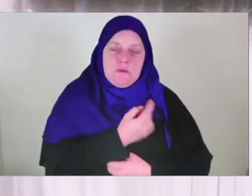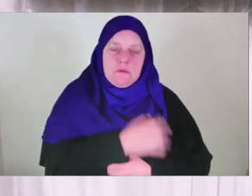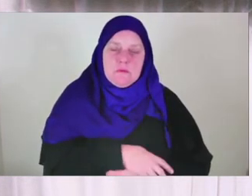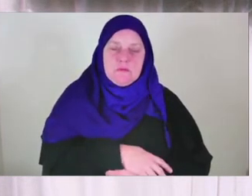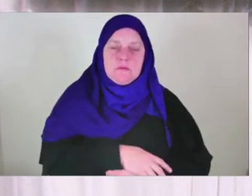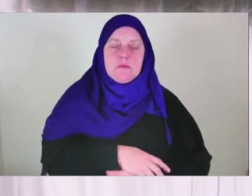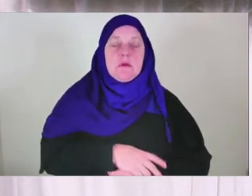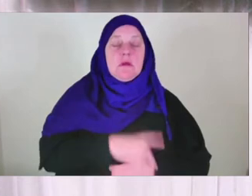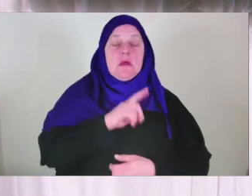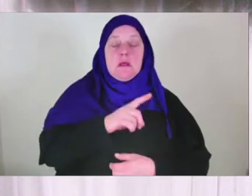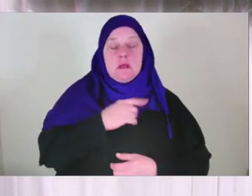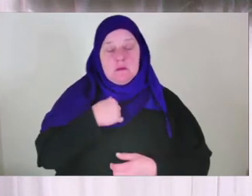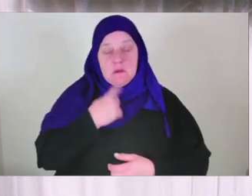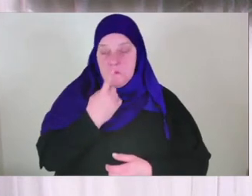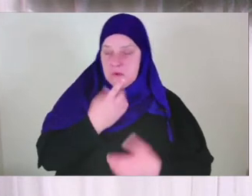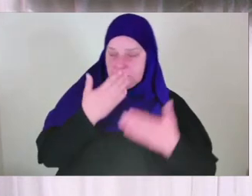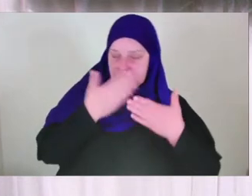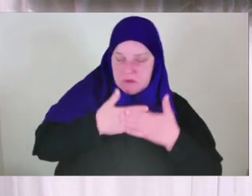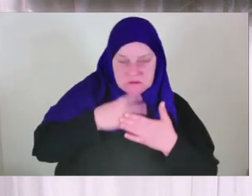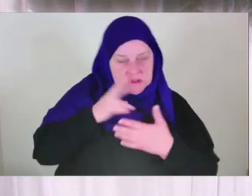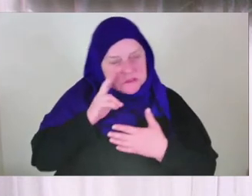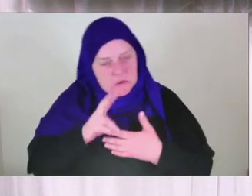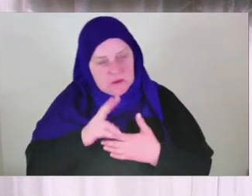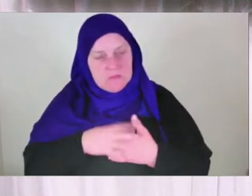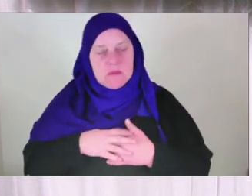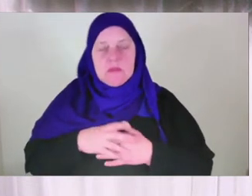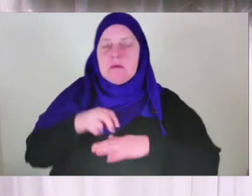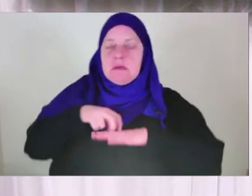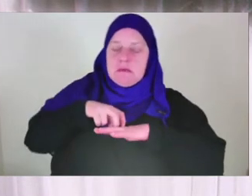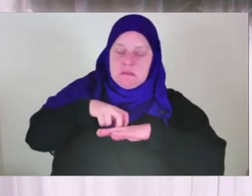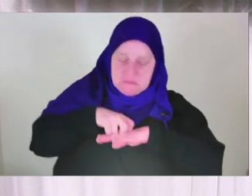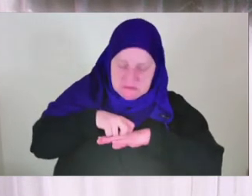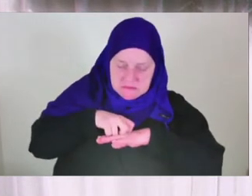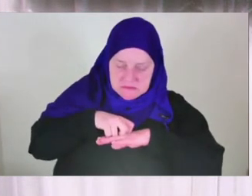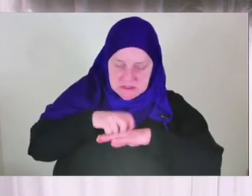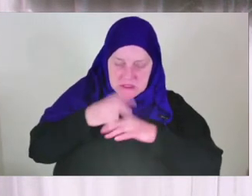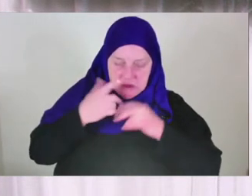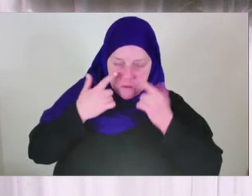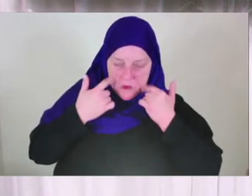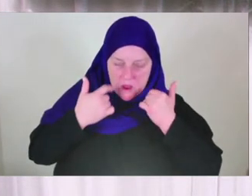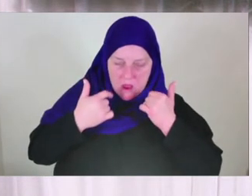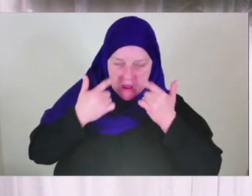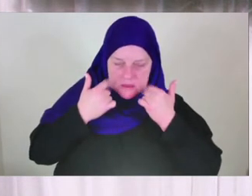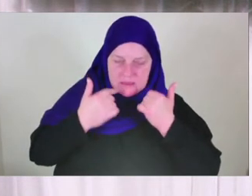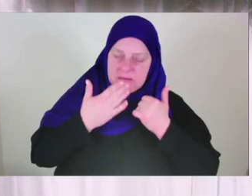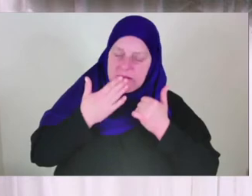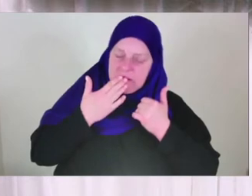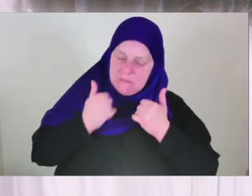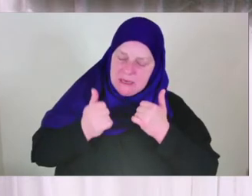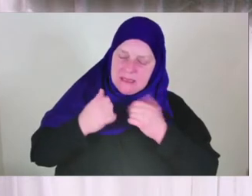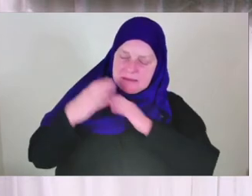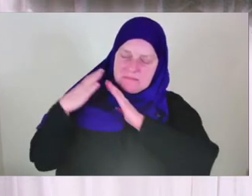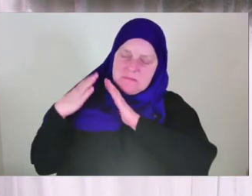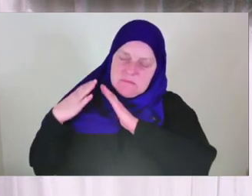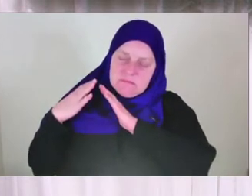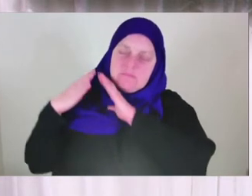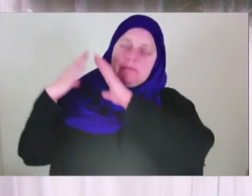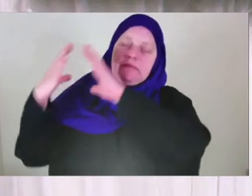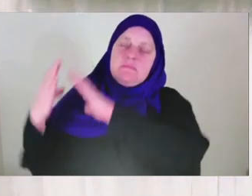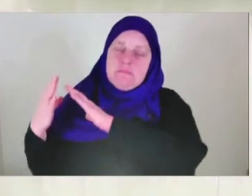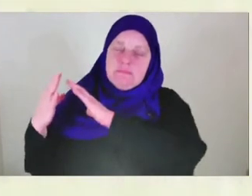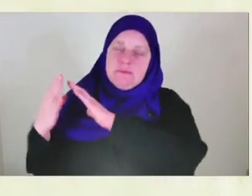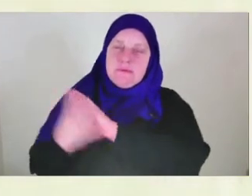my back. This burden of marja'iyya, it's so difficult. It's not like someone comes in and they fight for